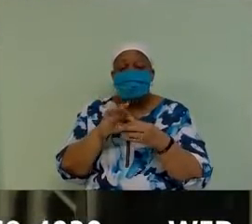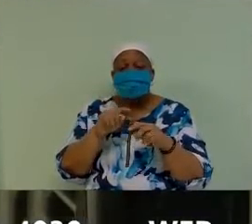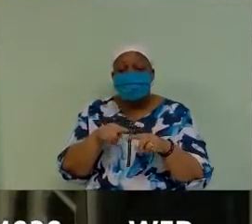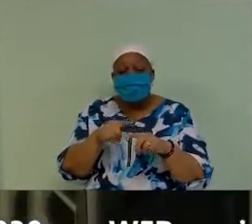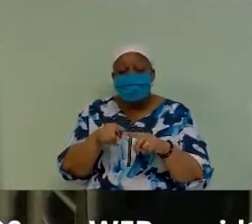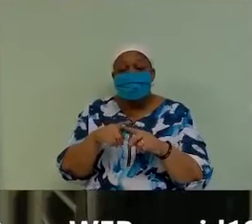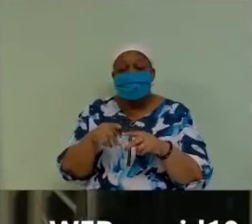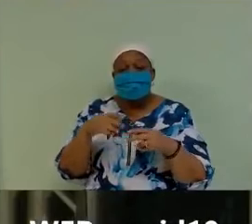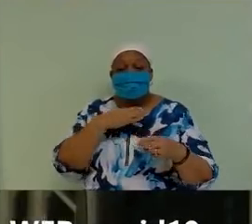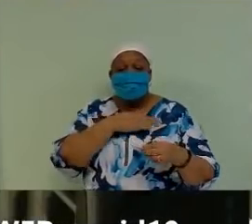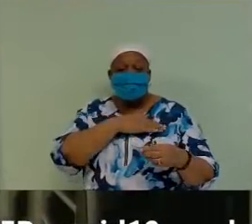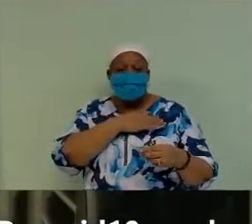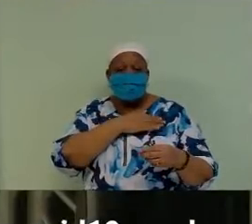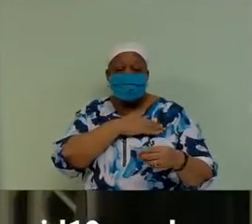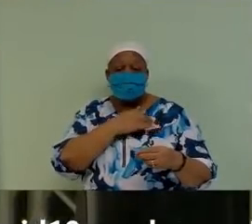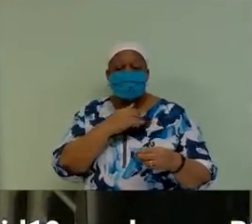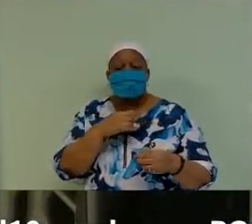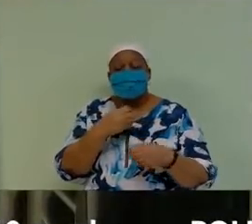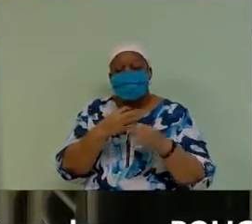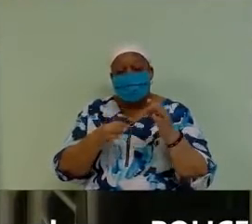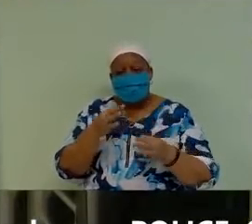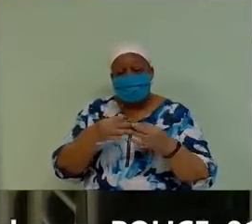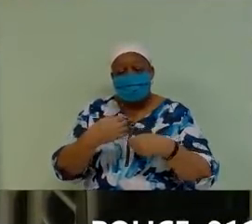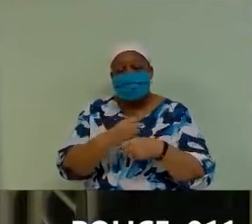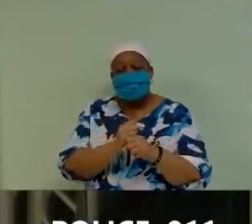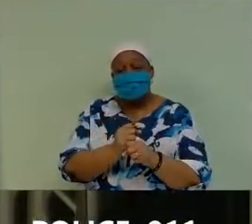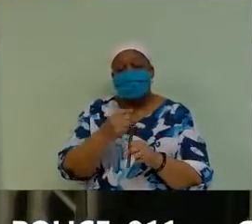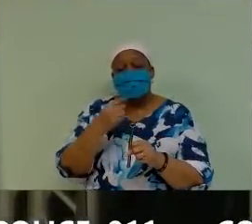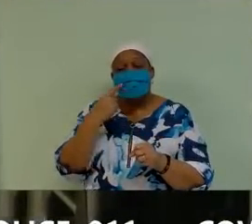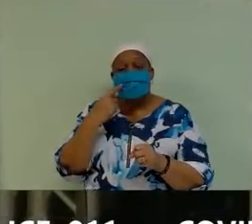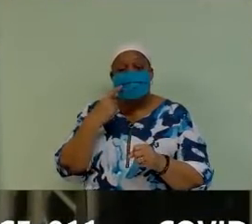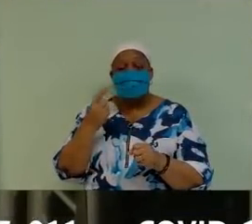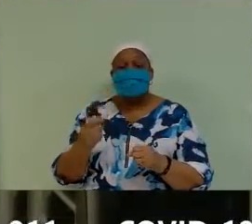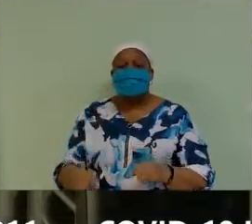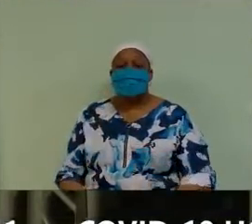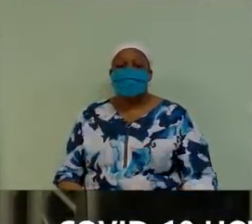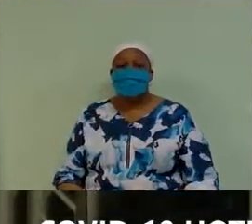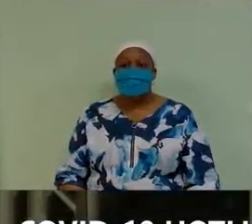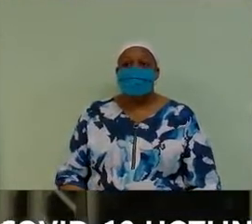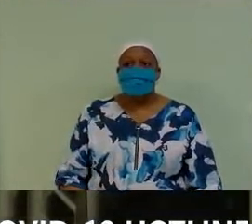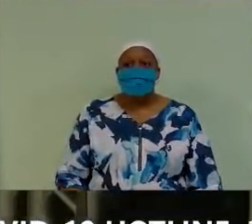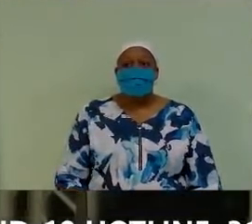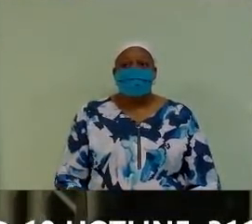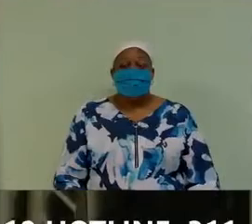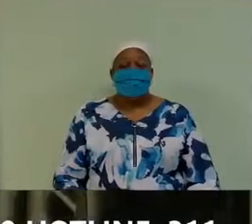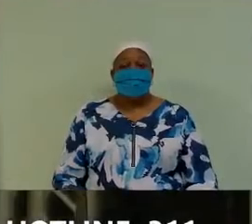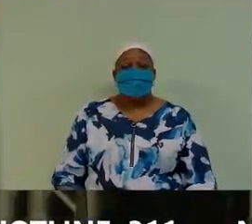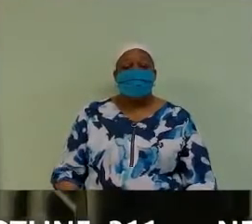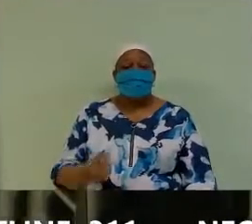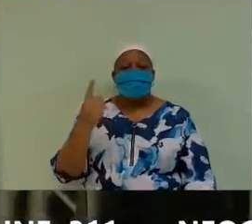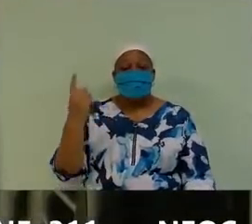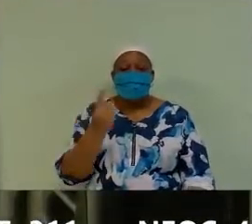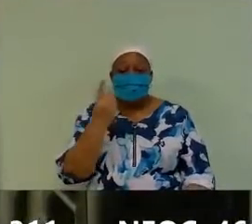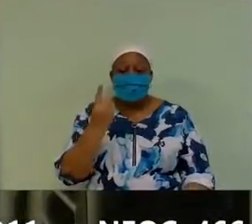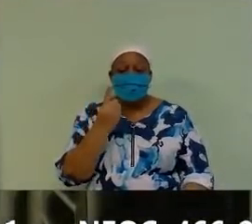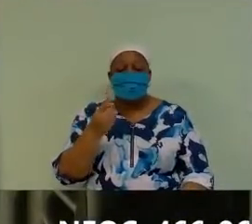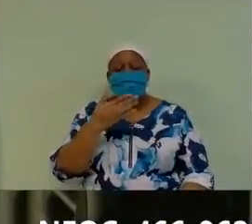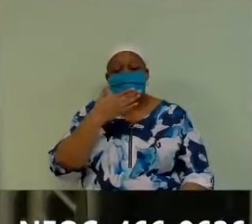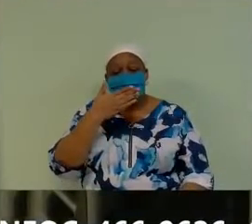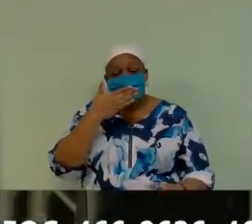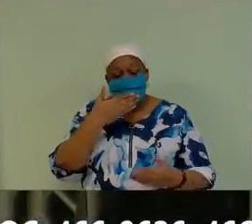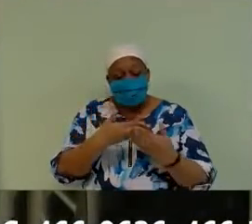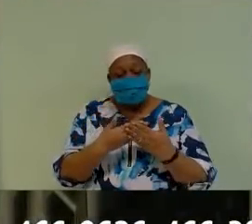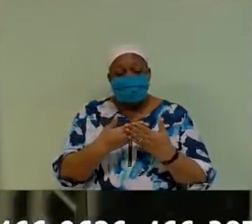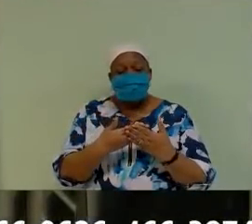and other public health measures. Masks are only of benefit as a part of a